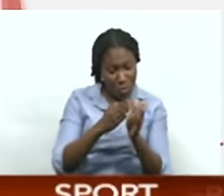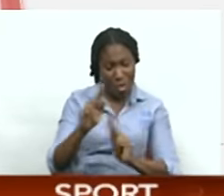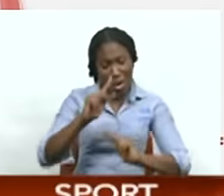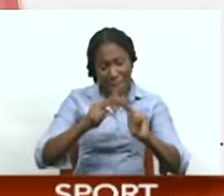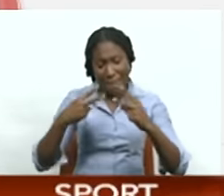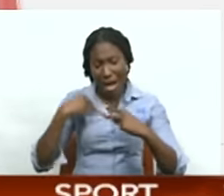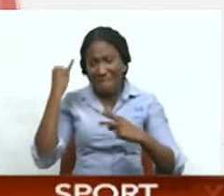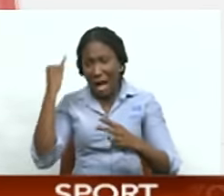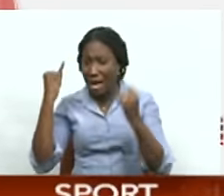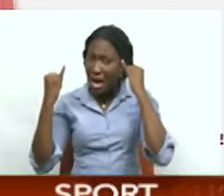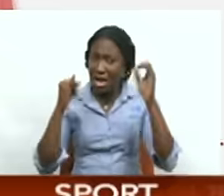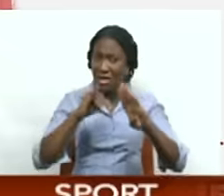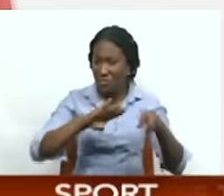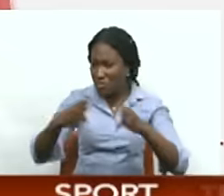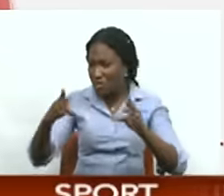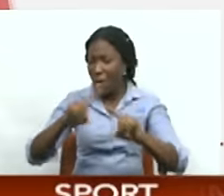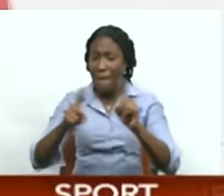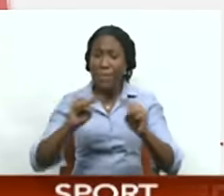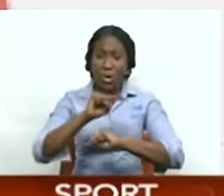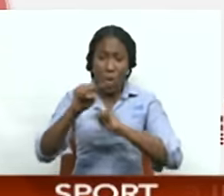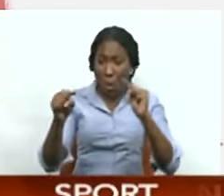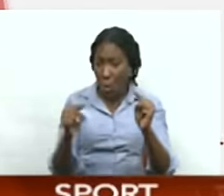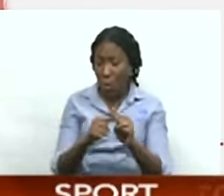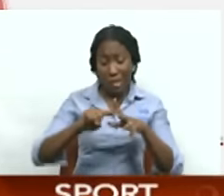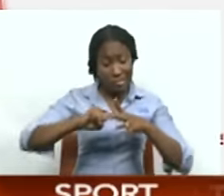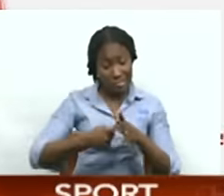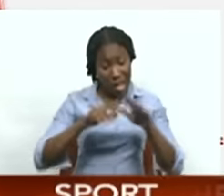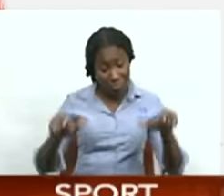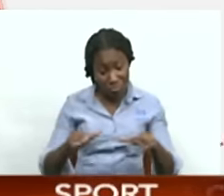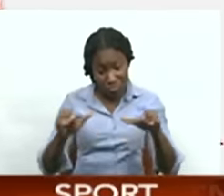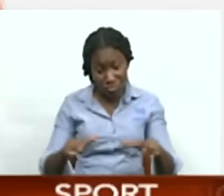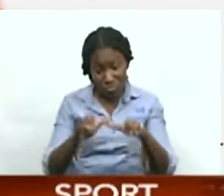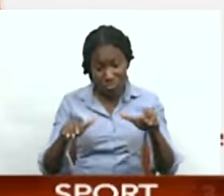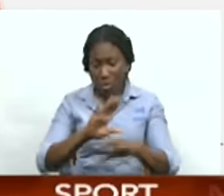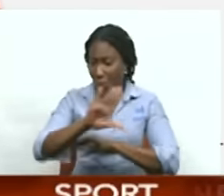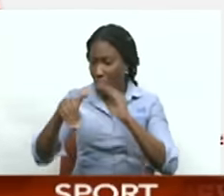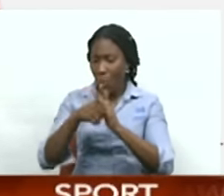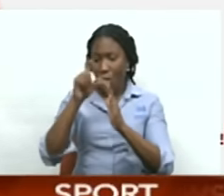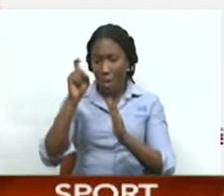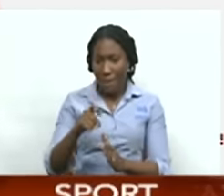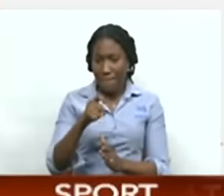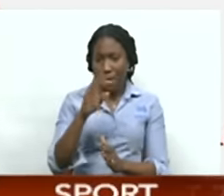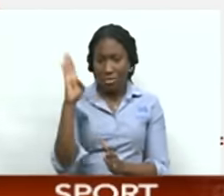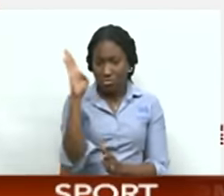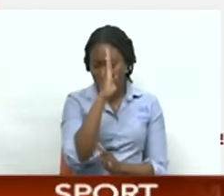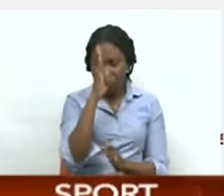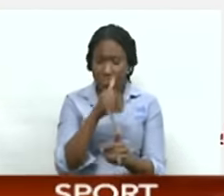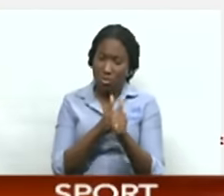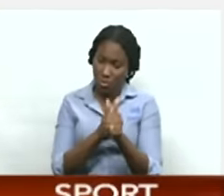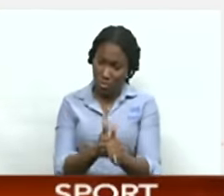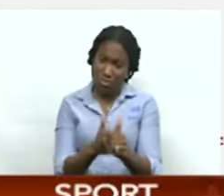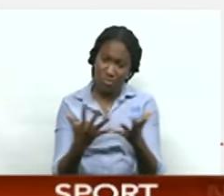once the umpire calls play, it's everybody in the Caribbean has to be on board.